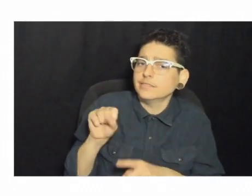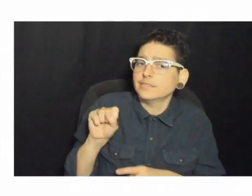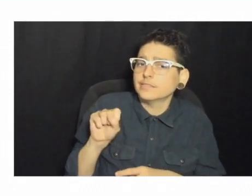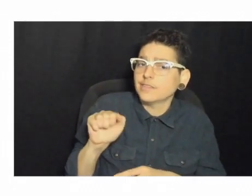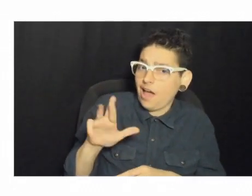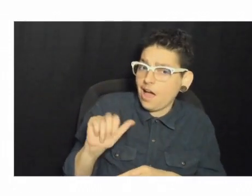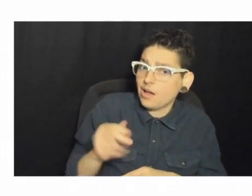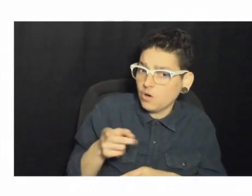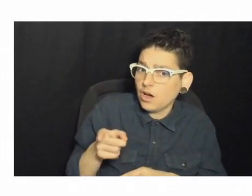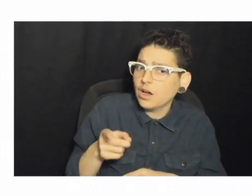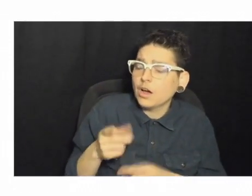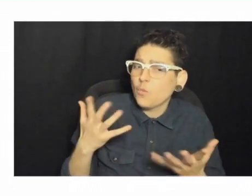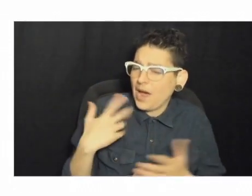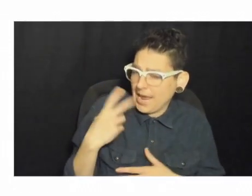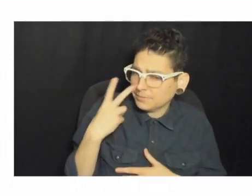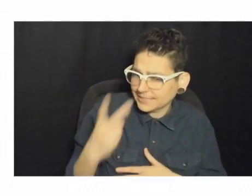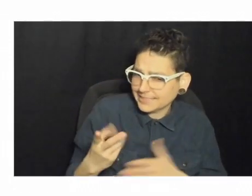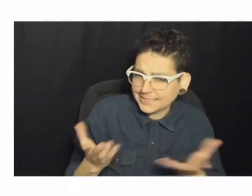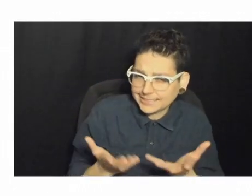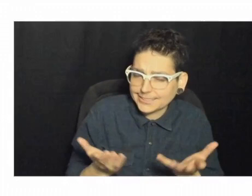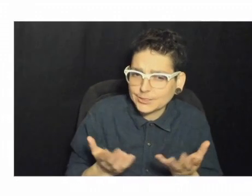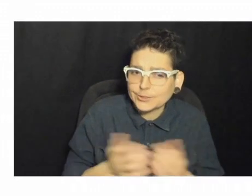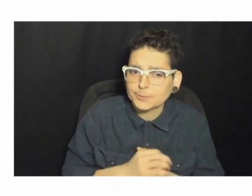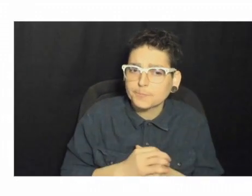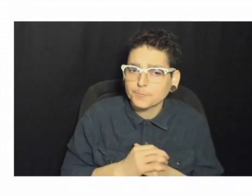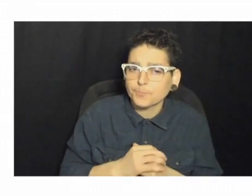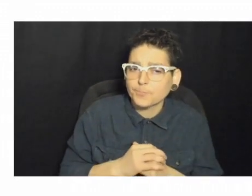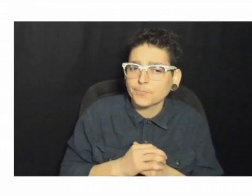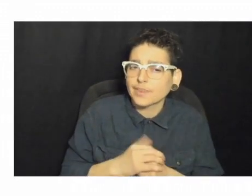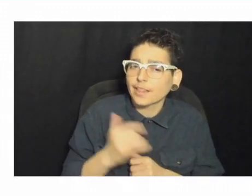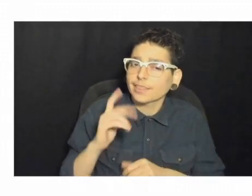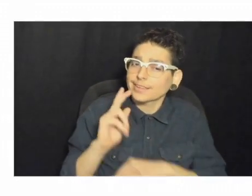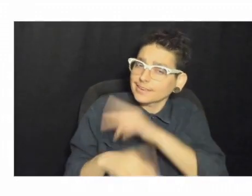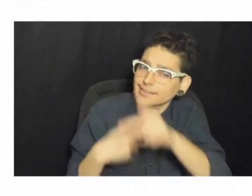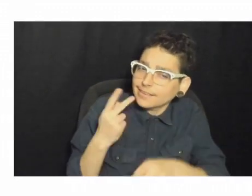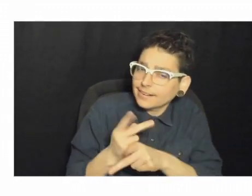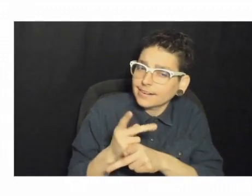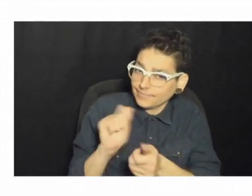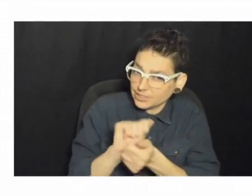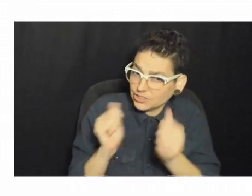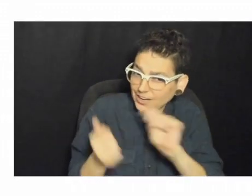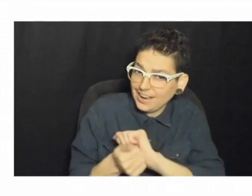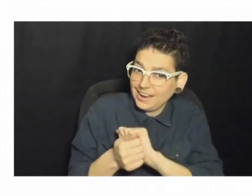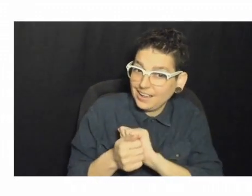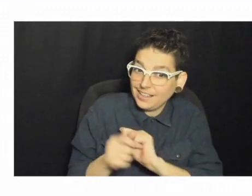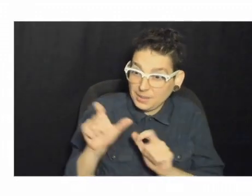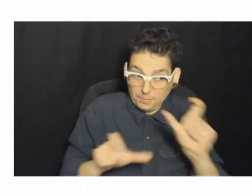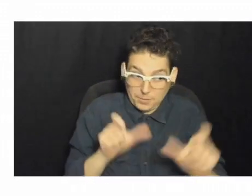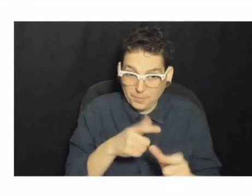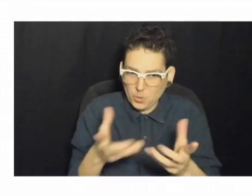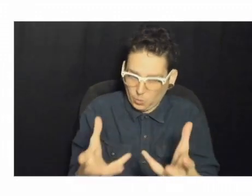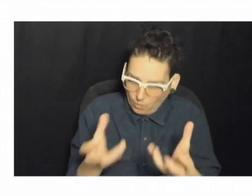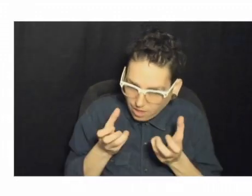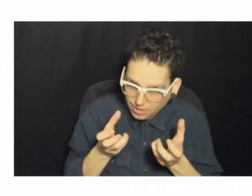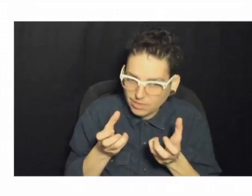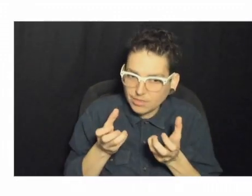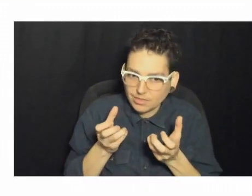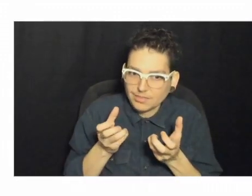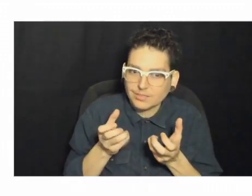the type of changes that people want are going to require parallel processing.